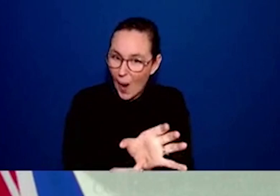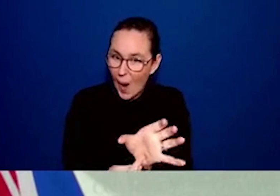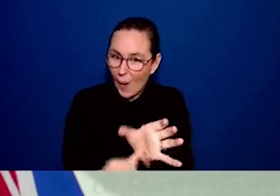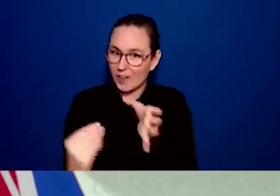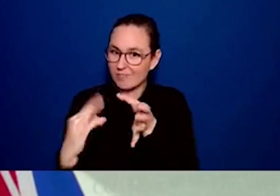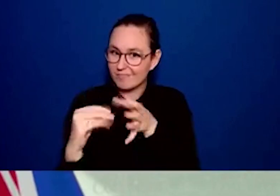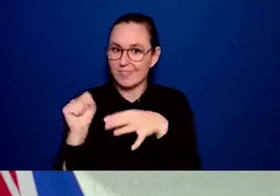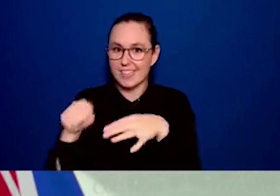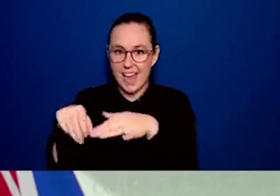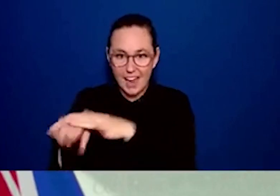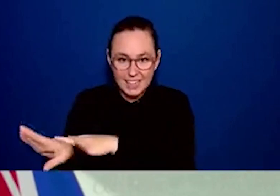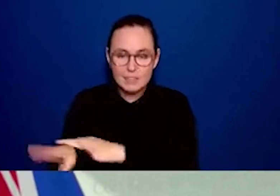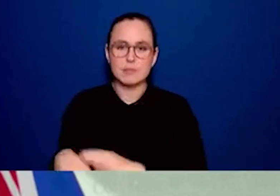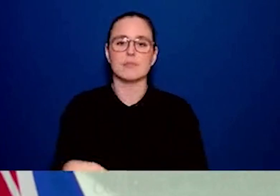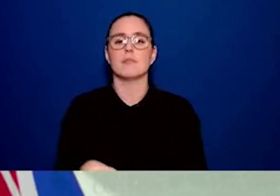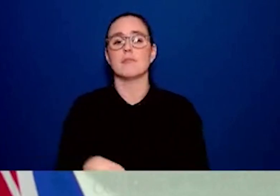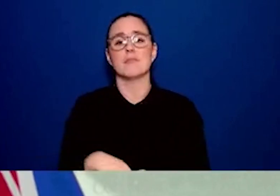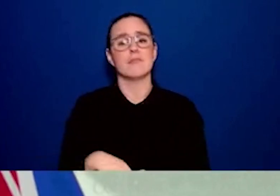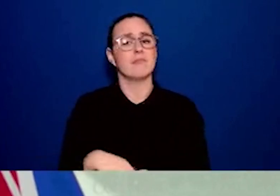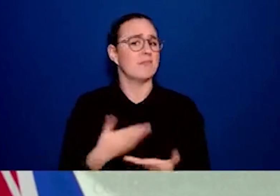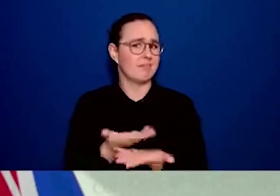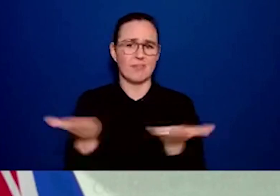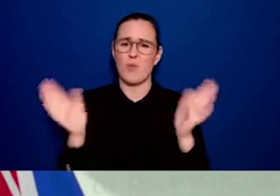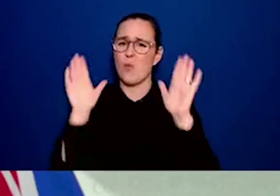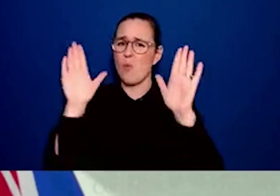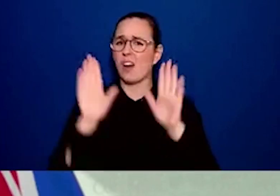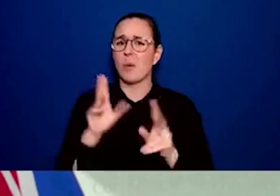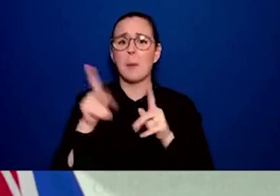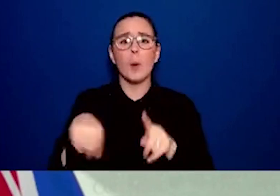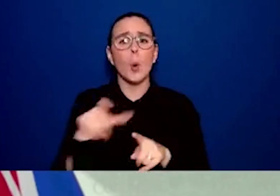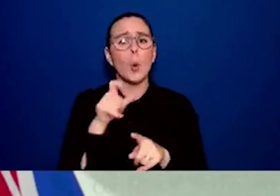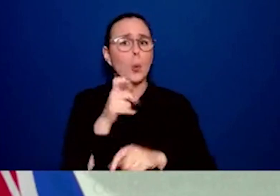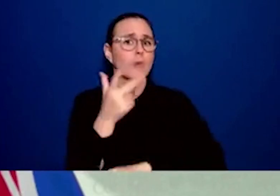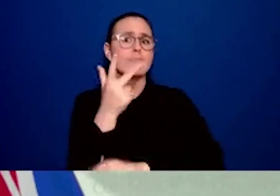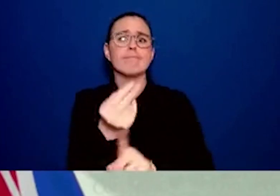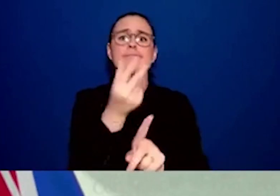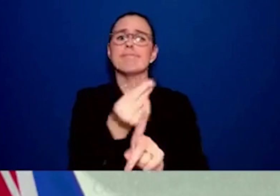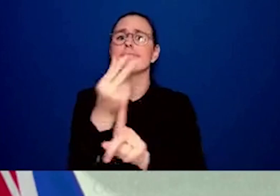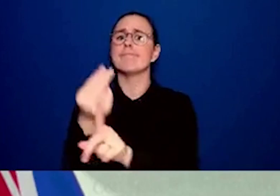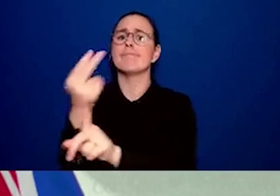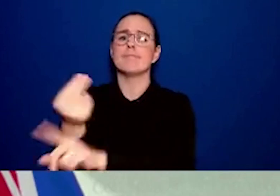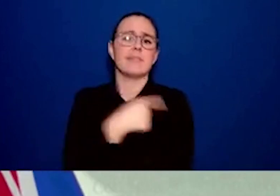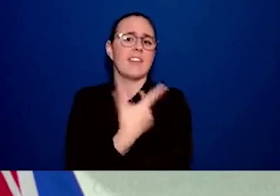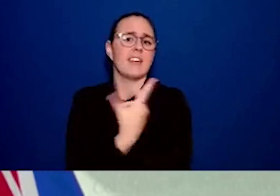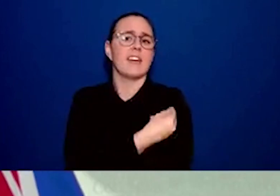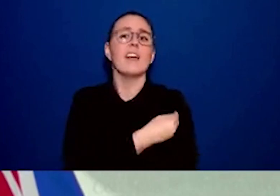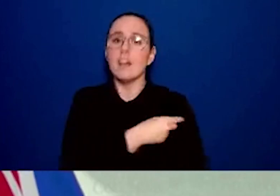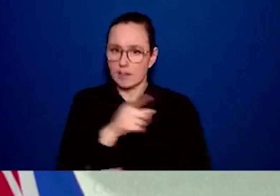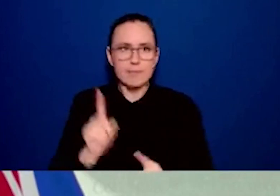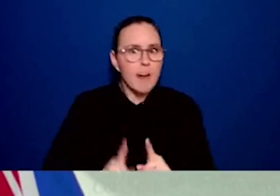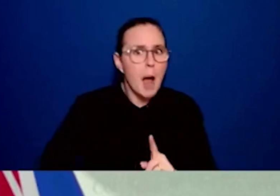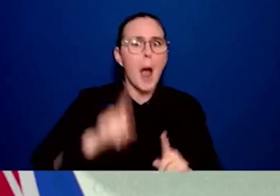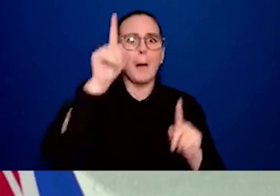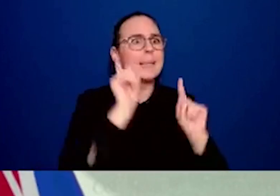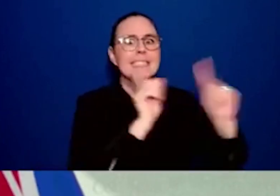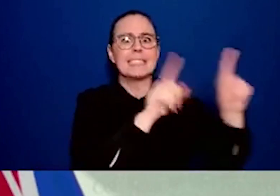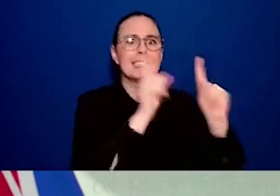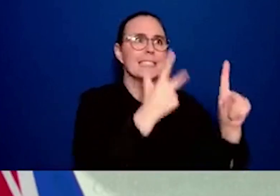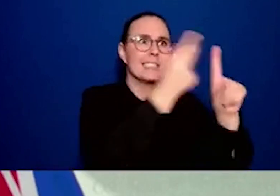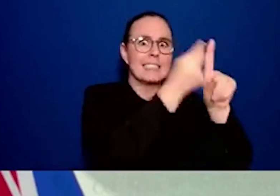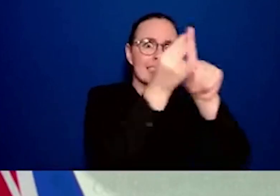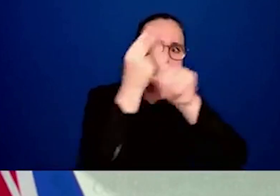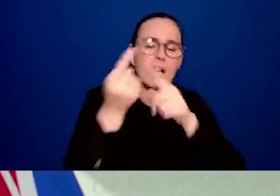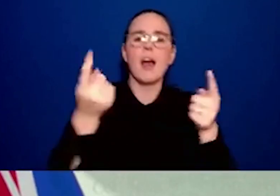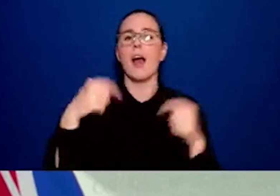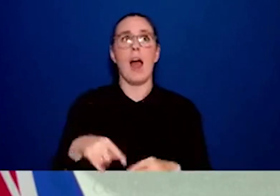north who are continuing to work and go back and work again, all of the work in contact tracing in the north. These are significant measures,